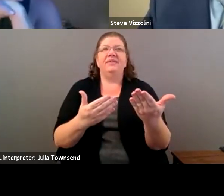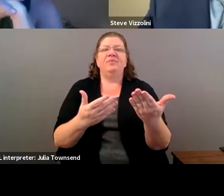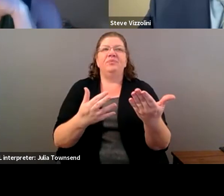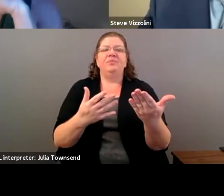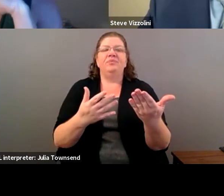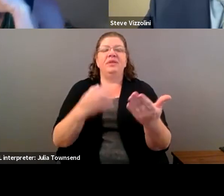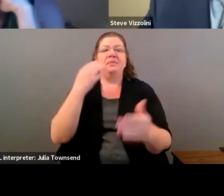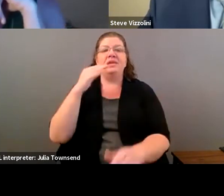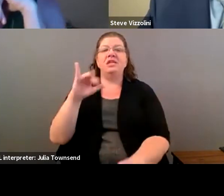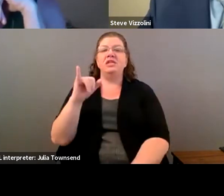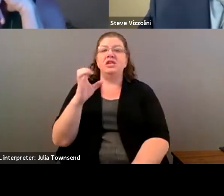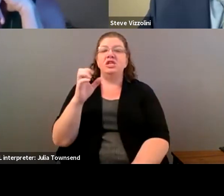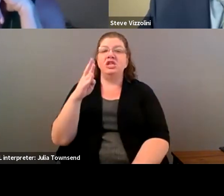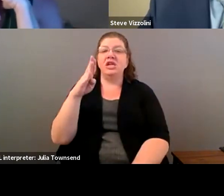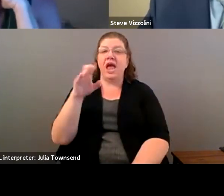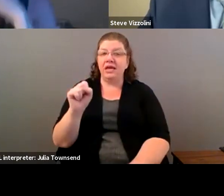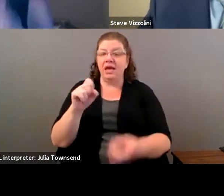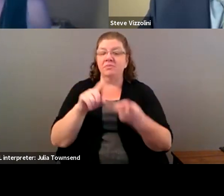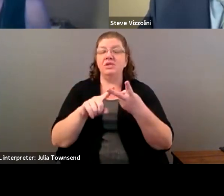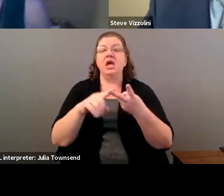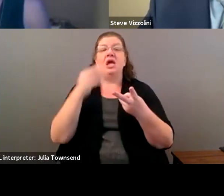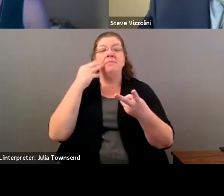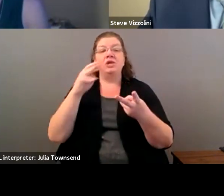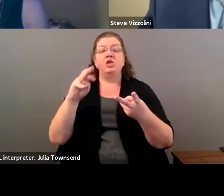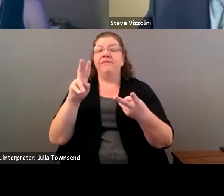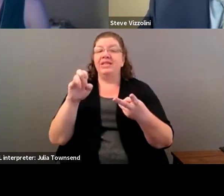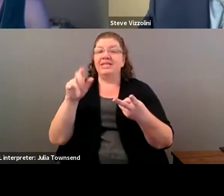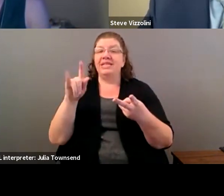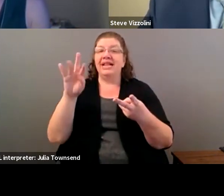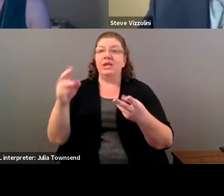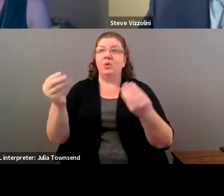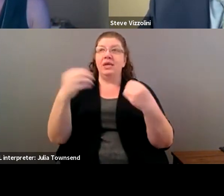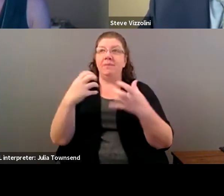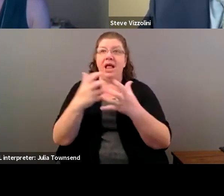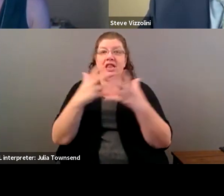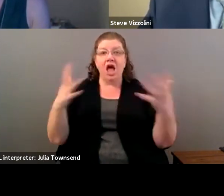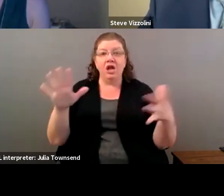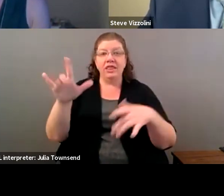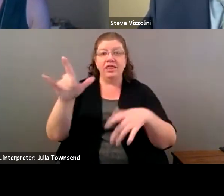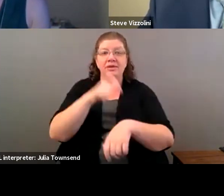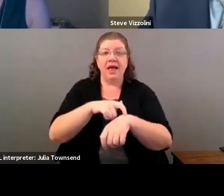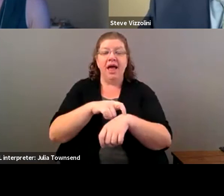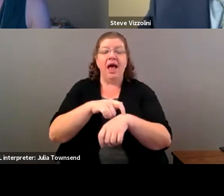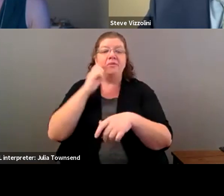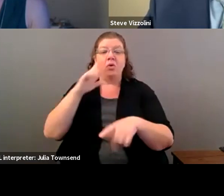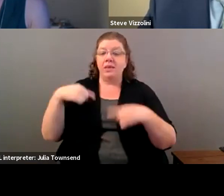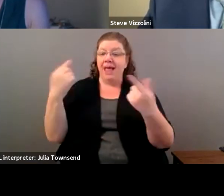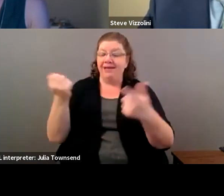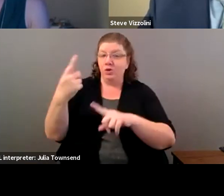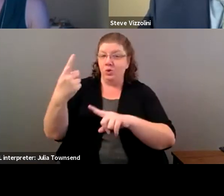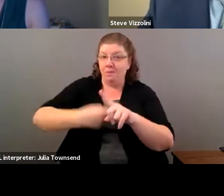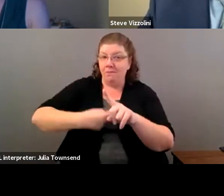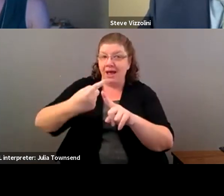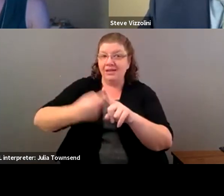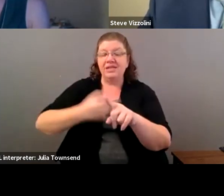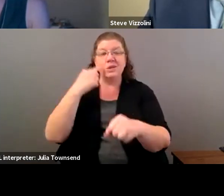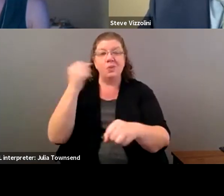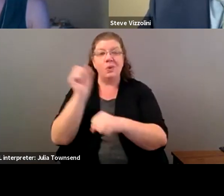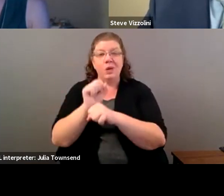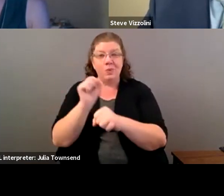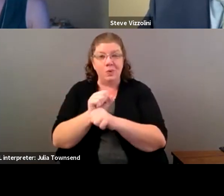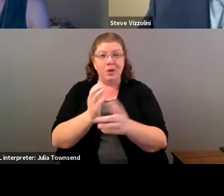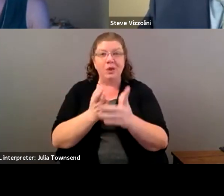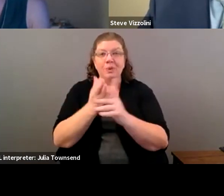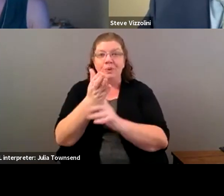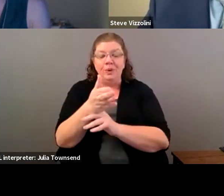Ms. Jacobs and also Mr. Vizzolini, who really gave me a lot of their time over the past few months as we worked through